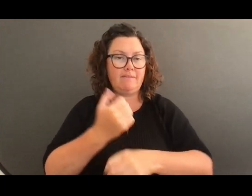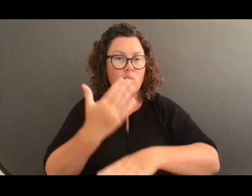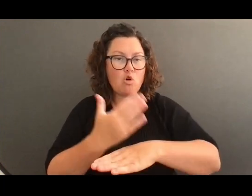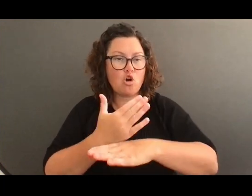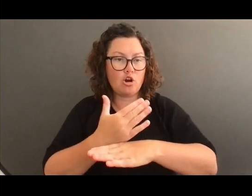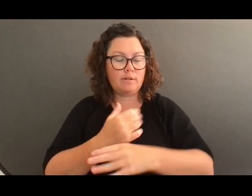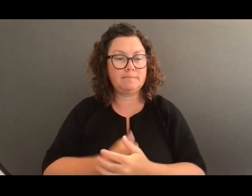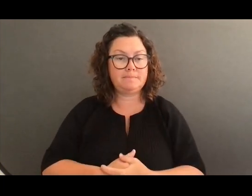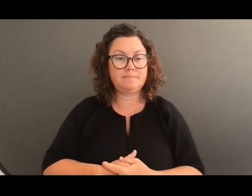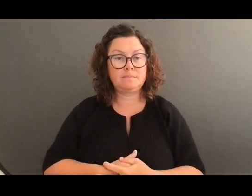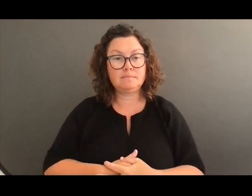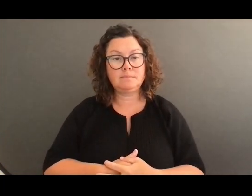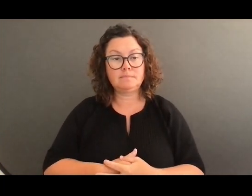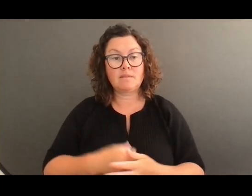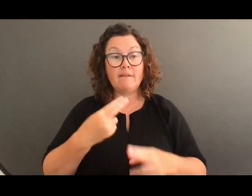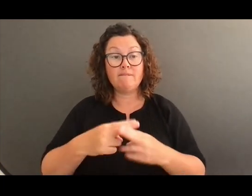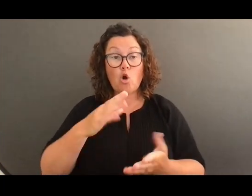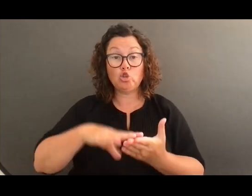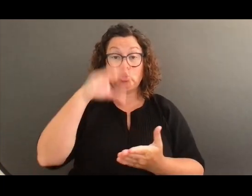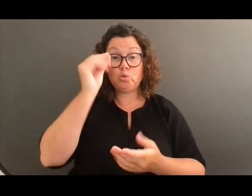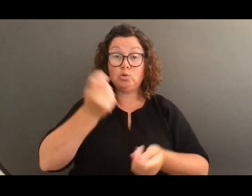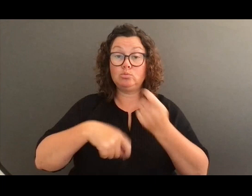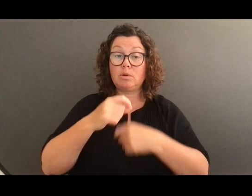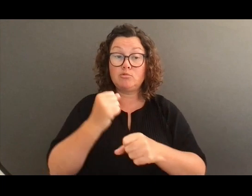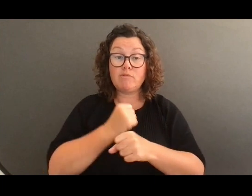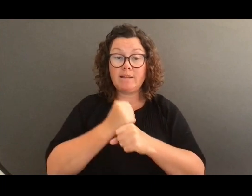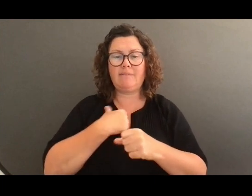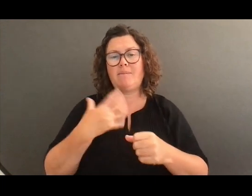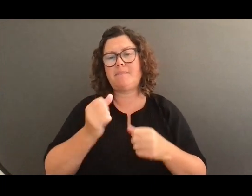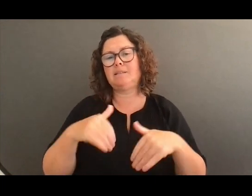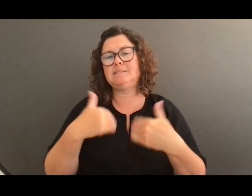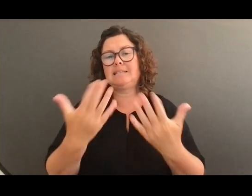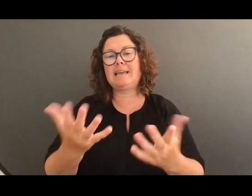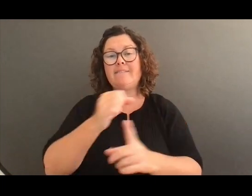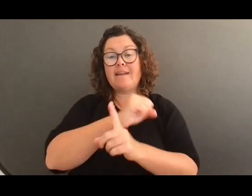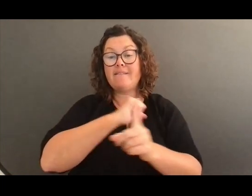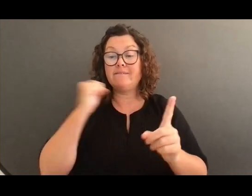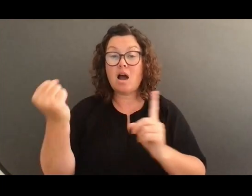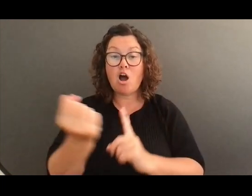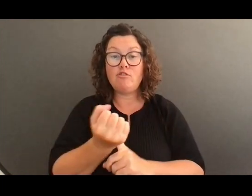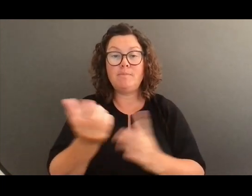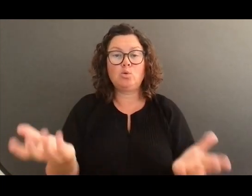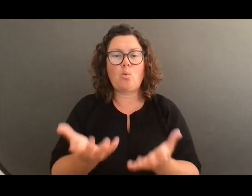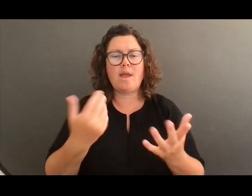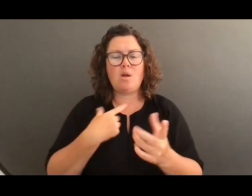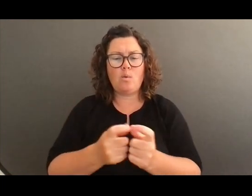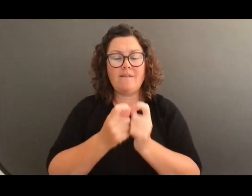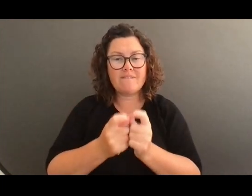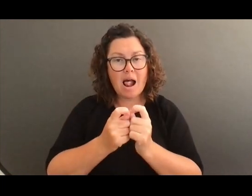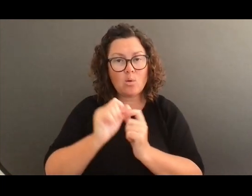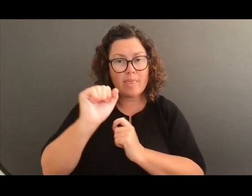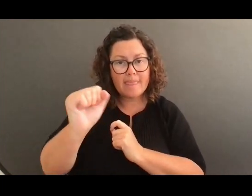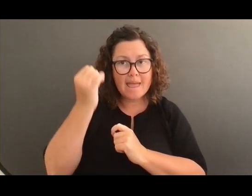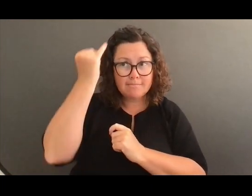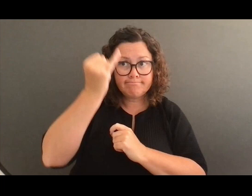To ask students to be creative means that we provide environments where imagination is valued. Student autonomy and authorship is